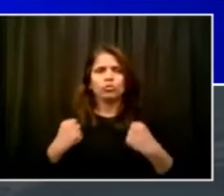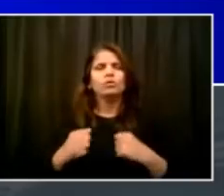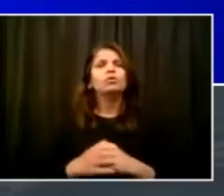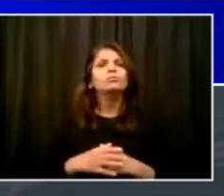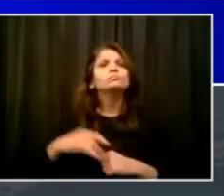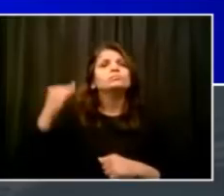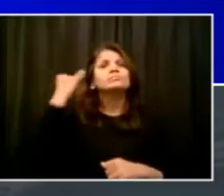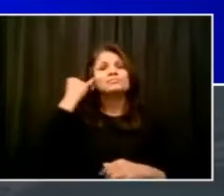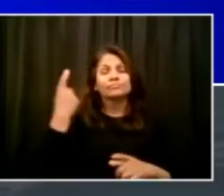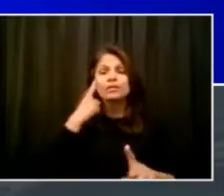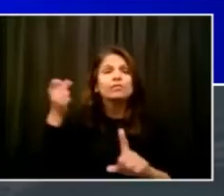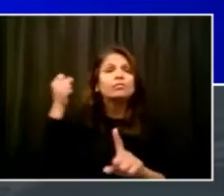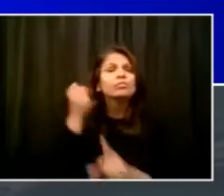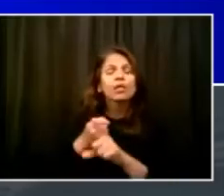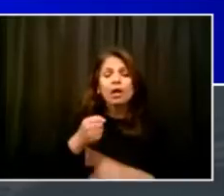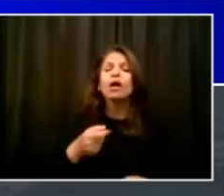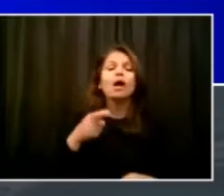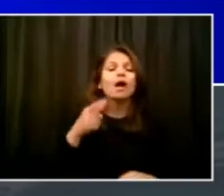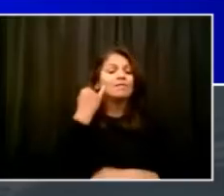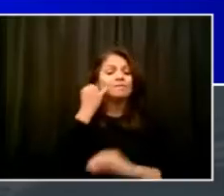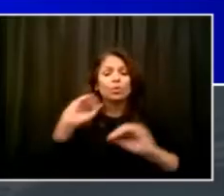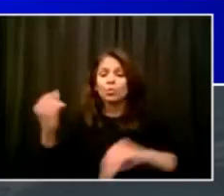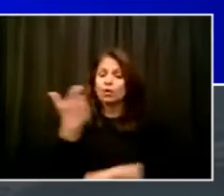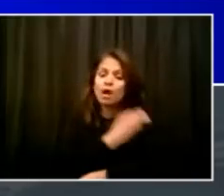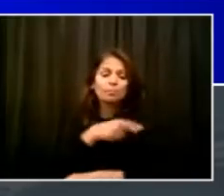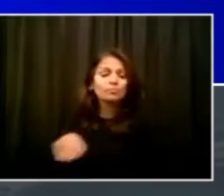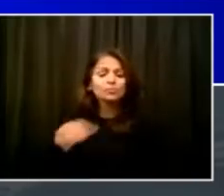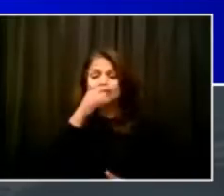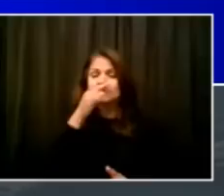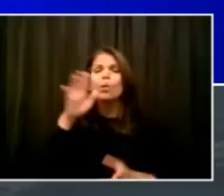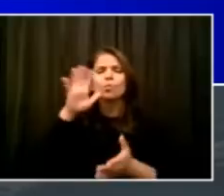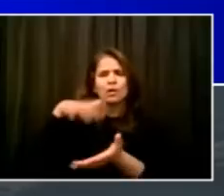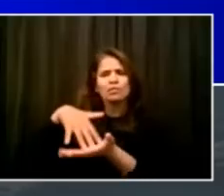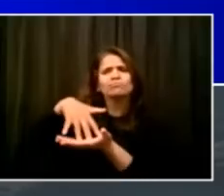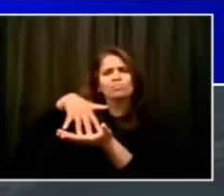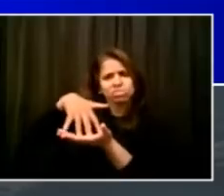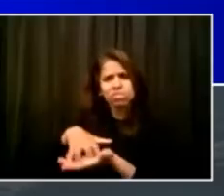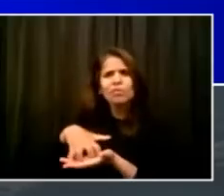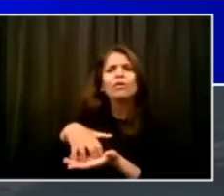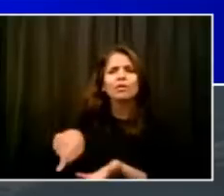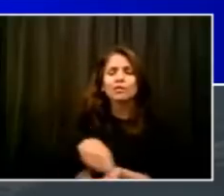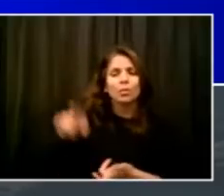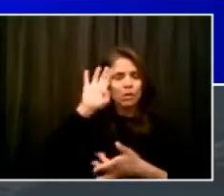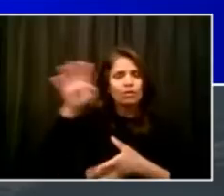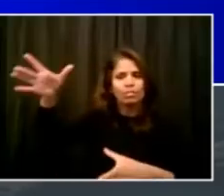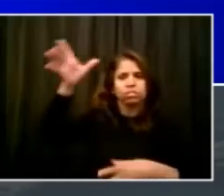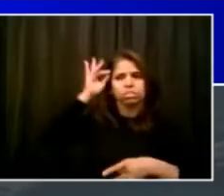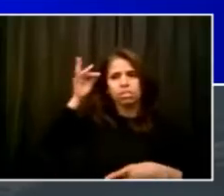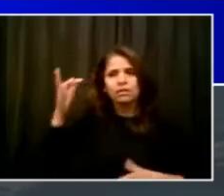year. But if that were to happen this year, it comes with greater dangers.